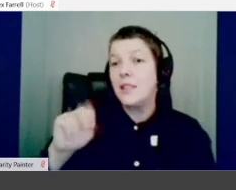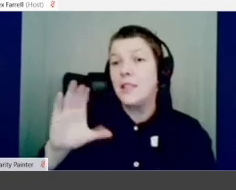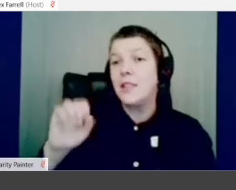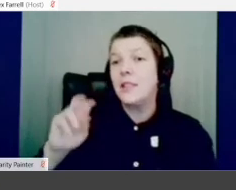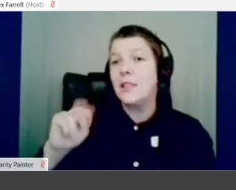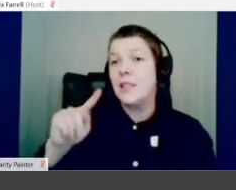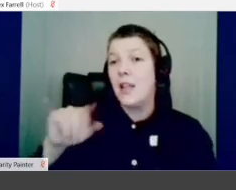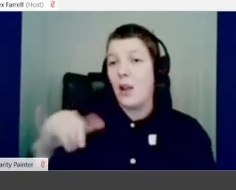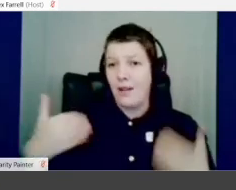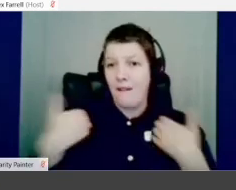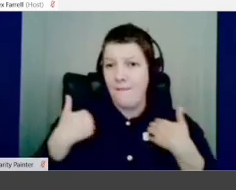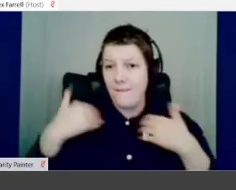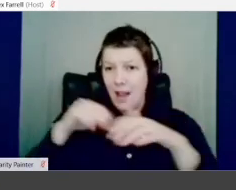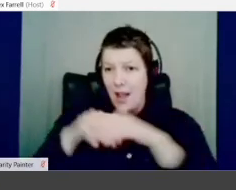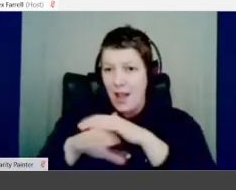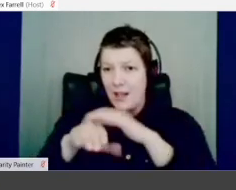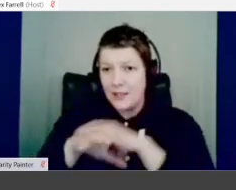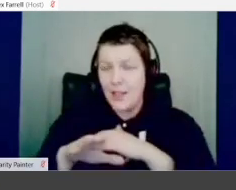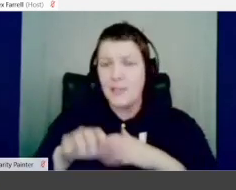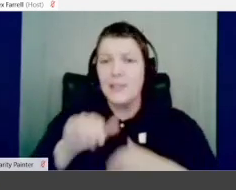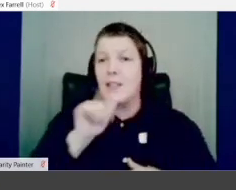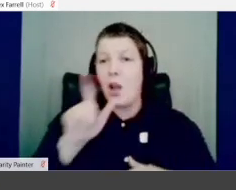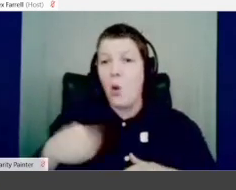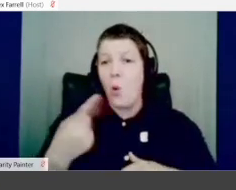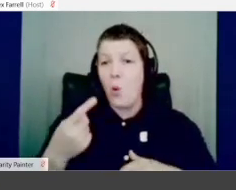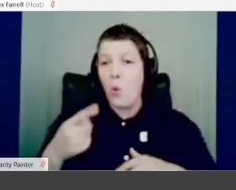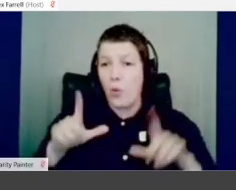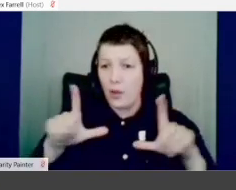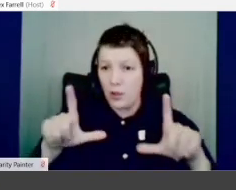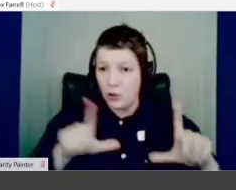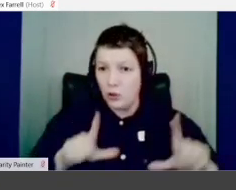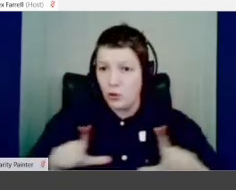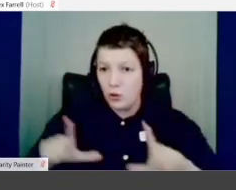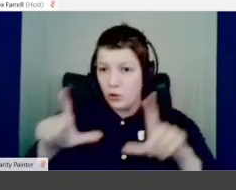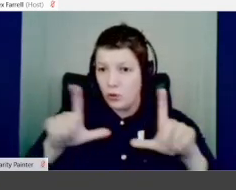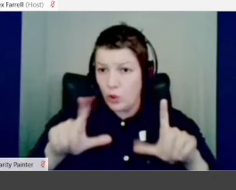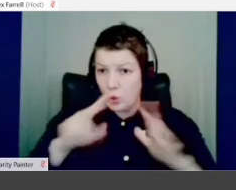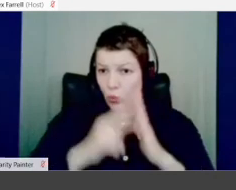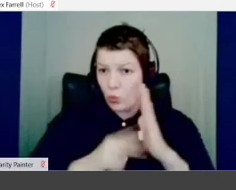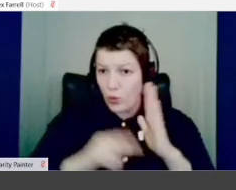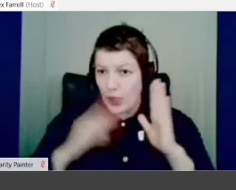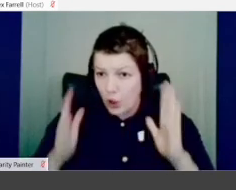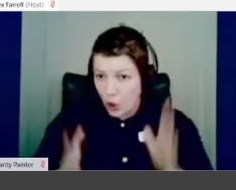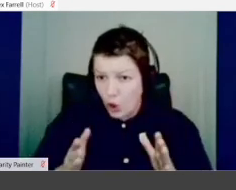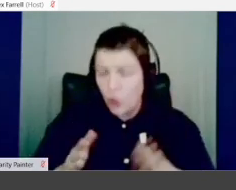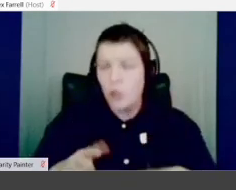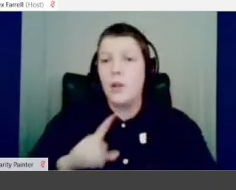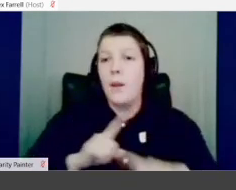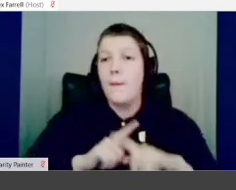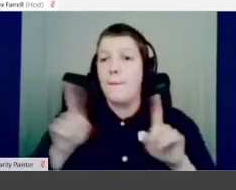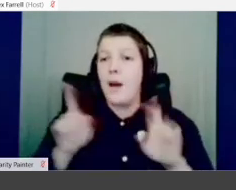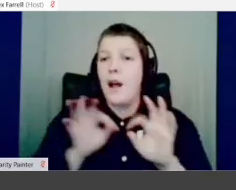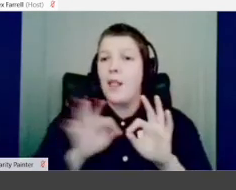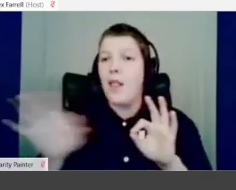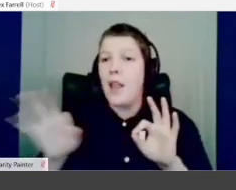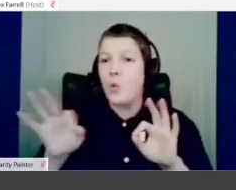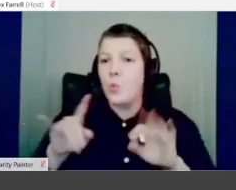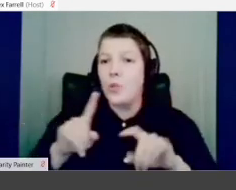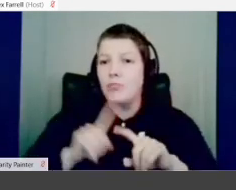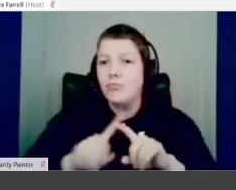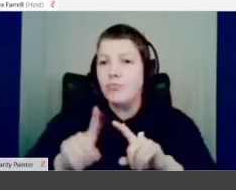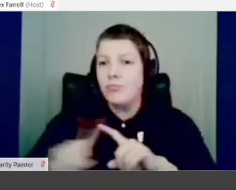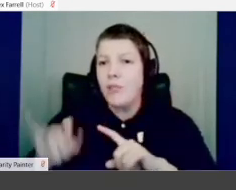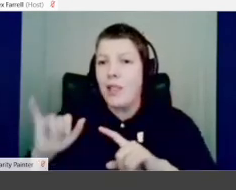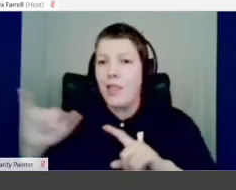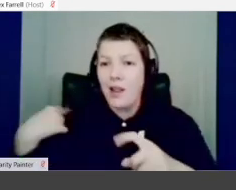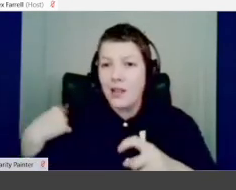speaking people, but also for people whose main language or who's more comfortable with speaking Spanish. And that's another way